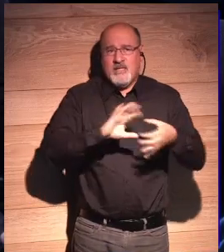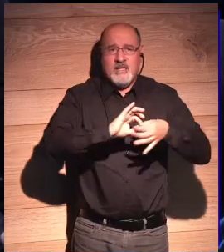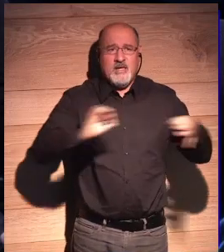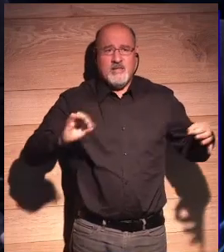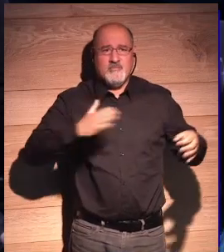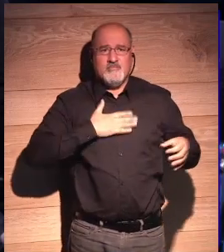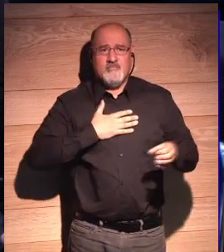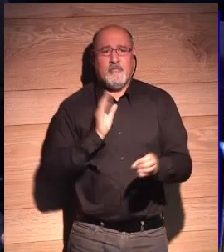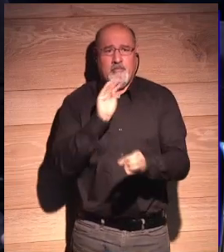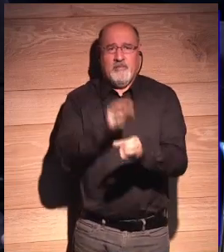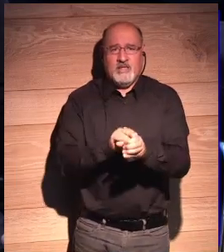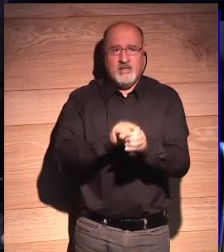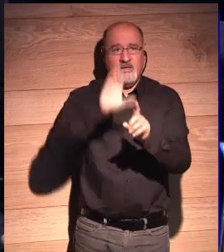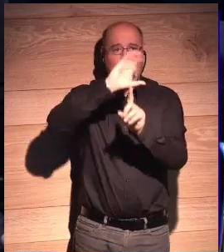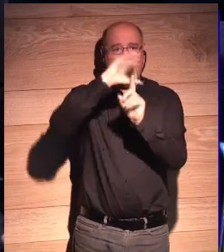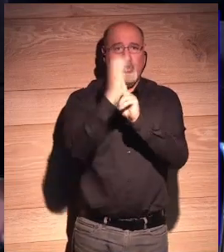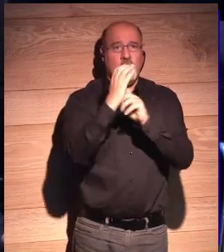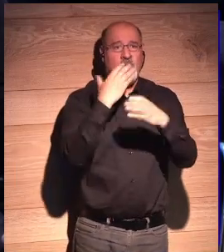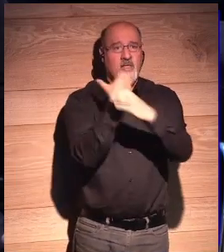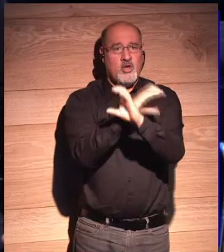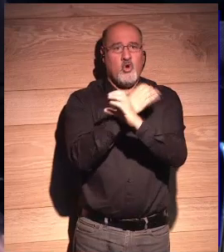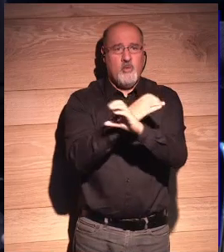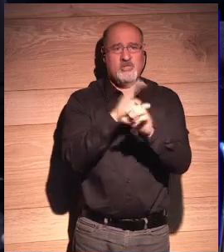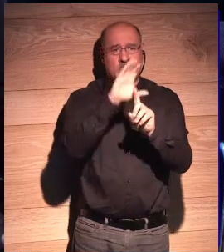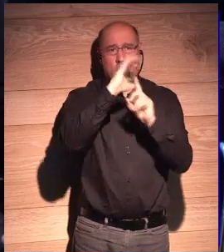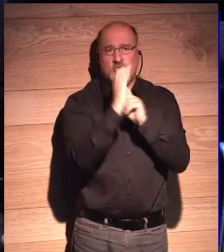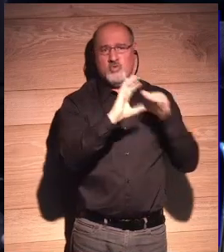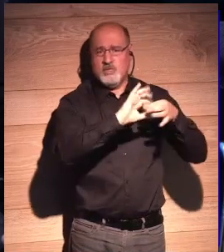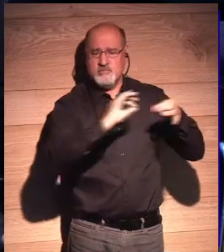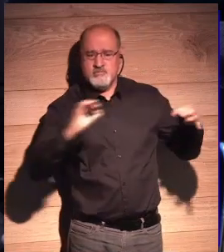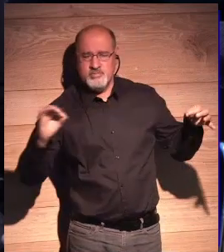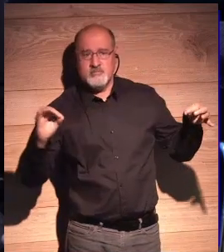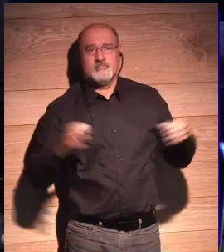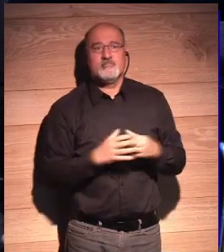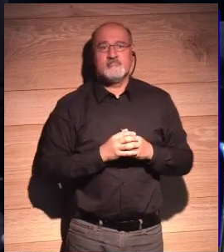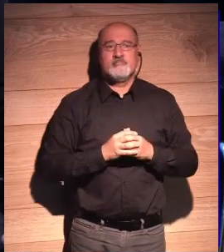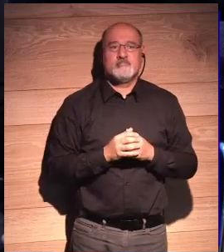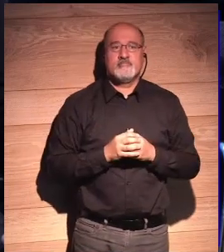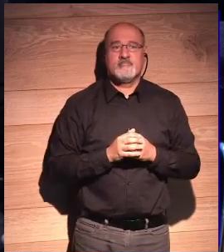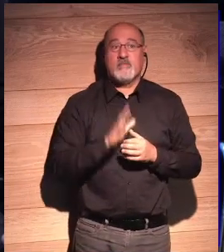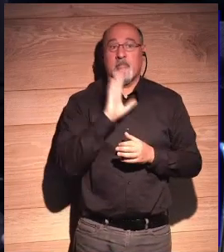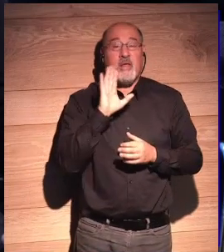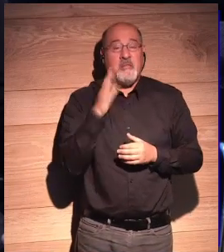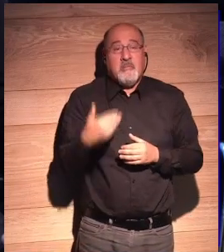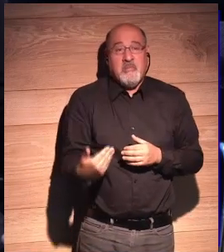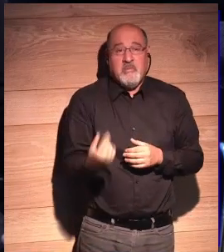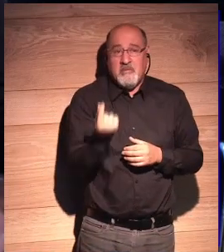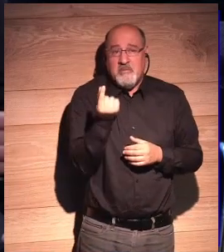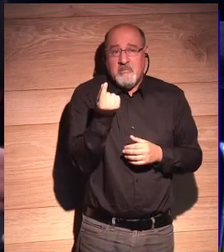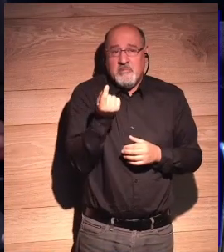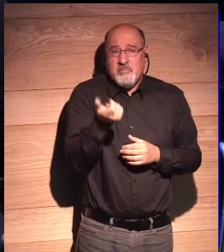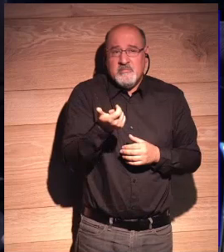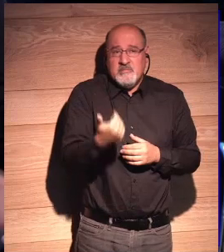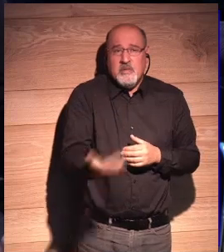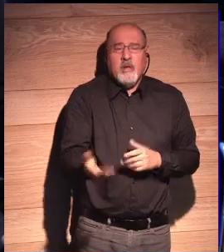comics culture and history, you know, to see, and it's always just a tiny little thing, but it feels cool. But of